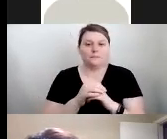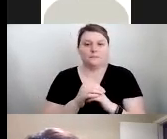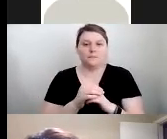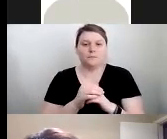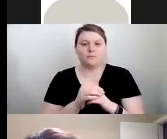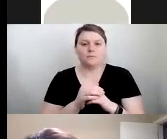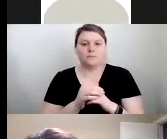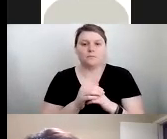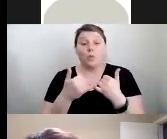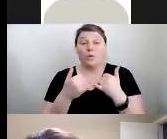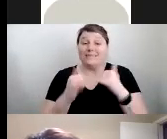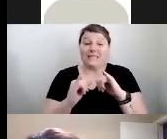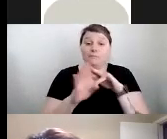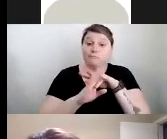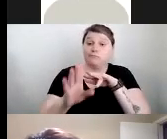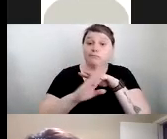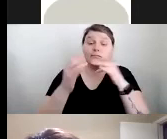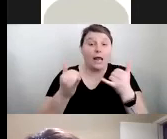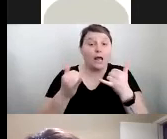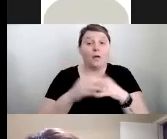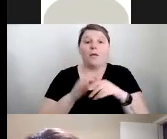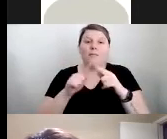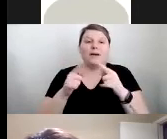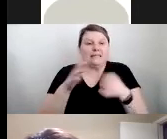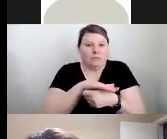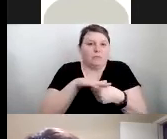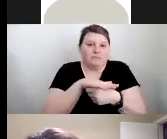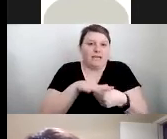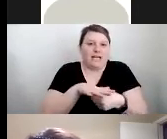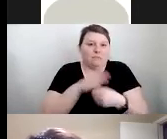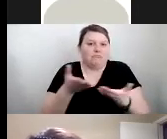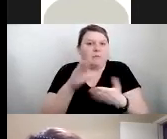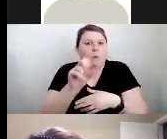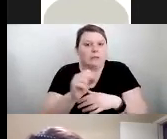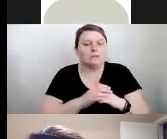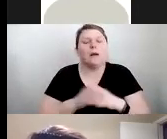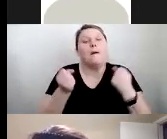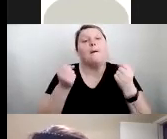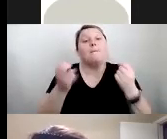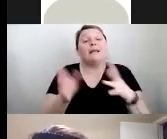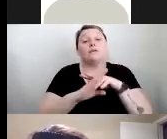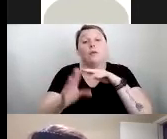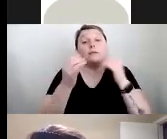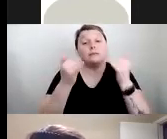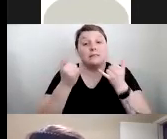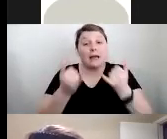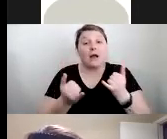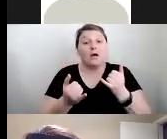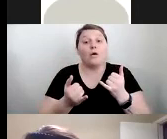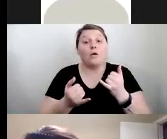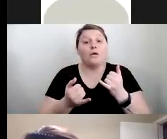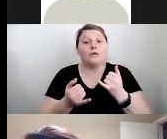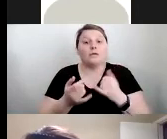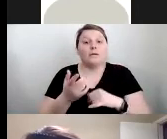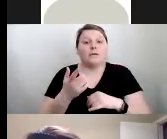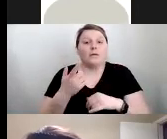And we're still deploying now, but it's just all domestic. And many of our deployments now in the public health service are from the comfort of our own